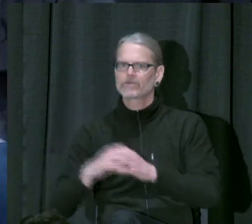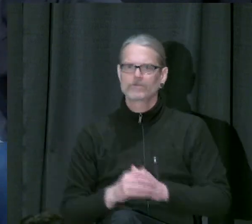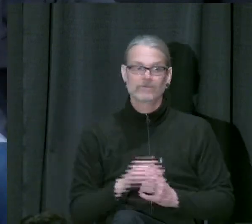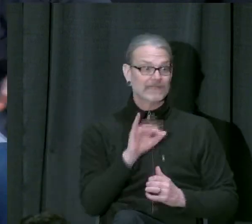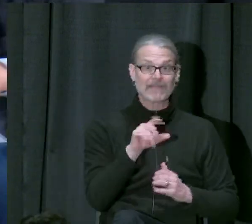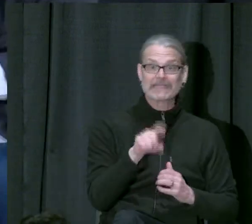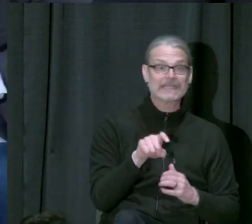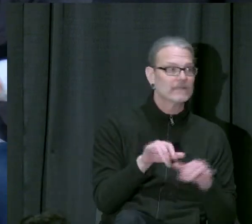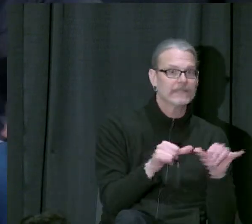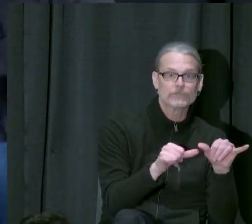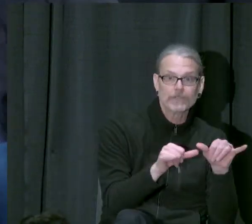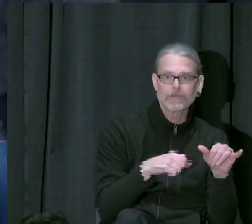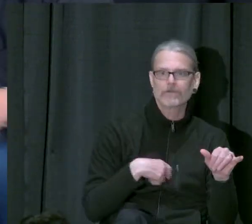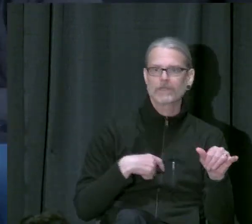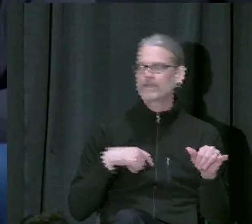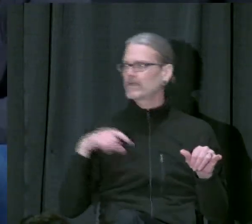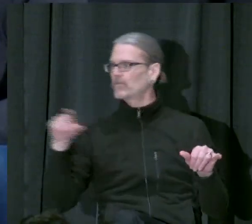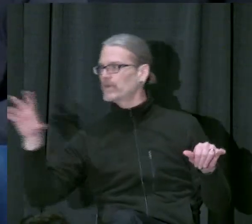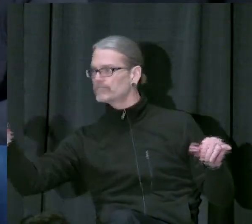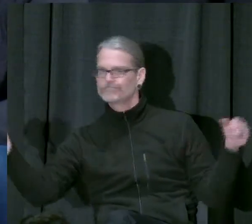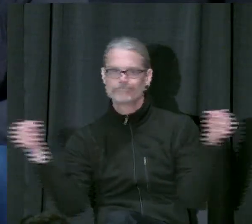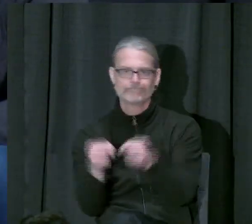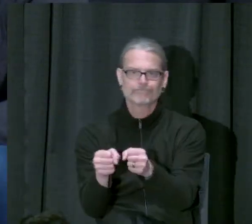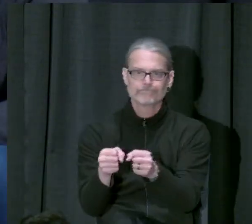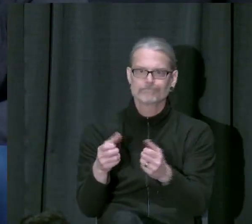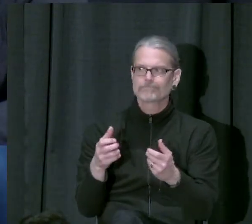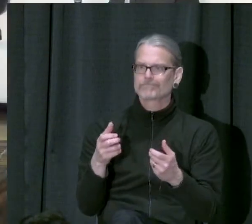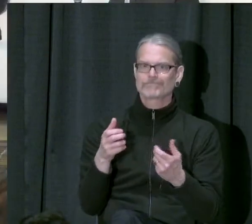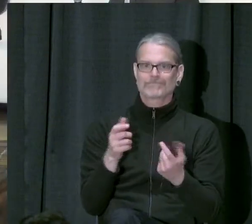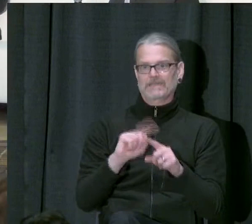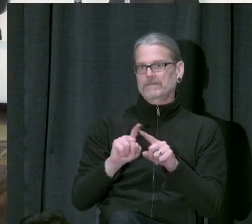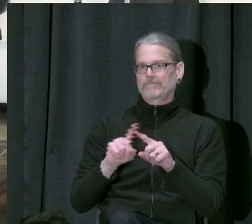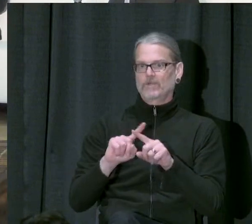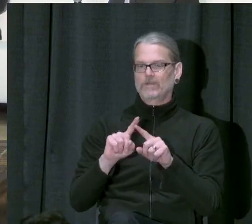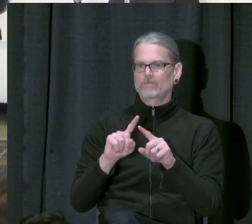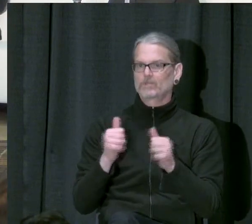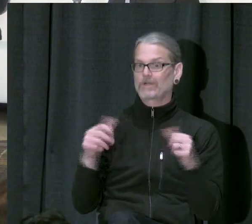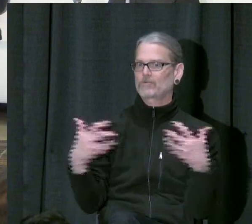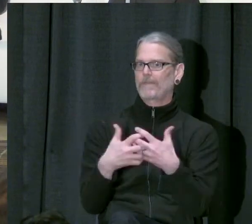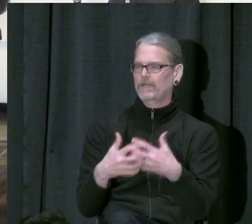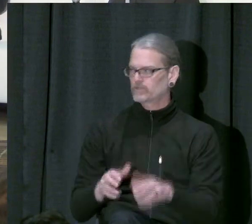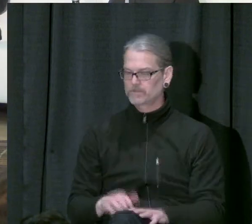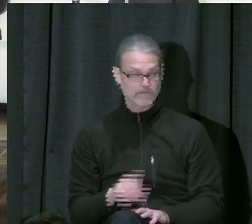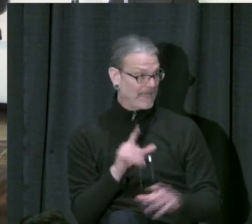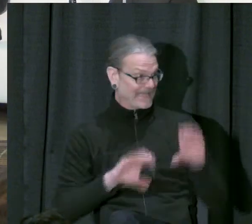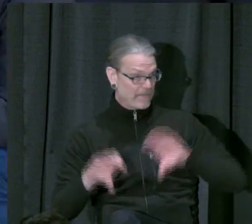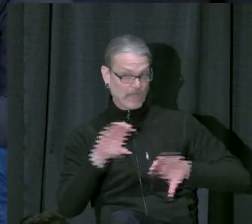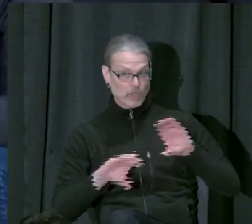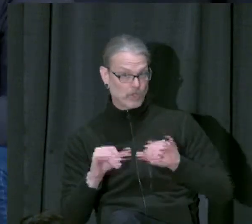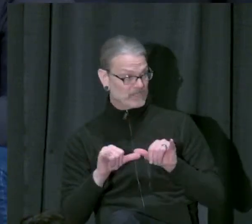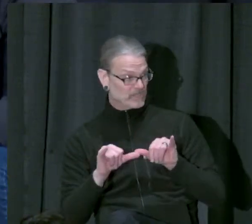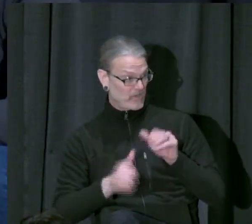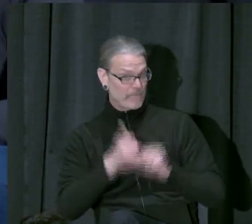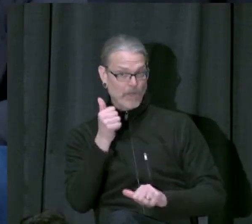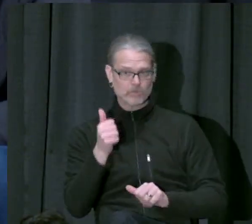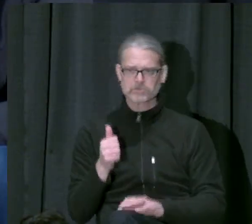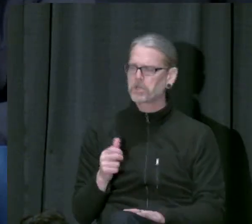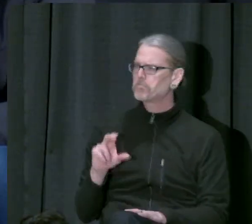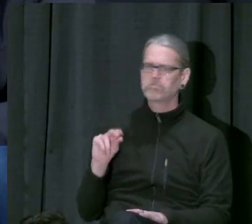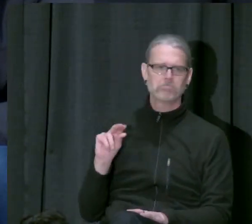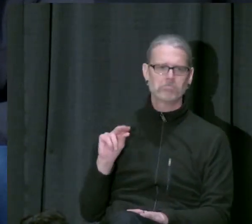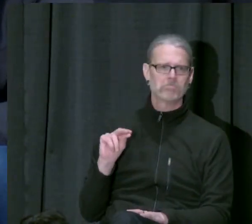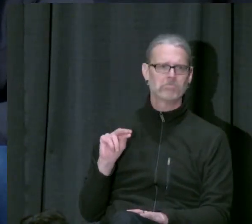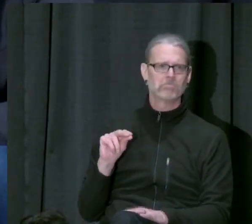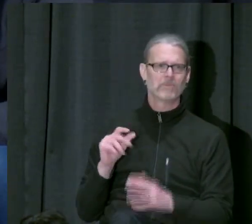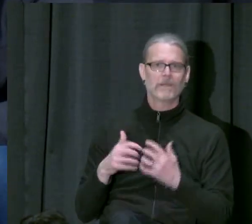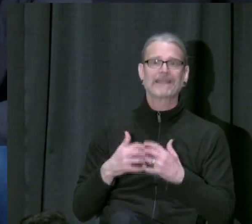we pair them up with the university that makes the most sense. But it's predominantly mechanical engineering students? I would say the majority of them are.